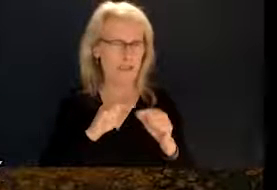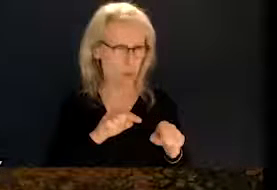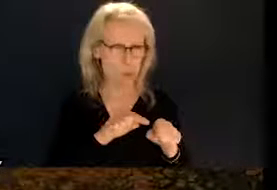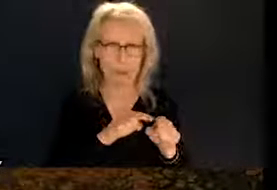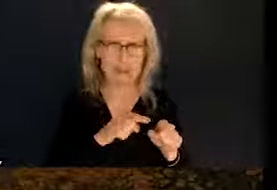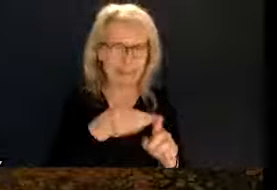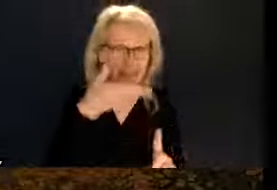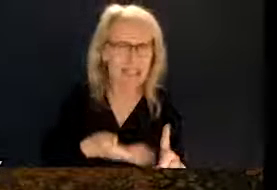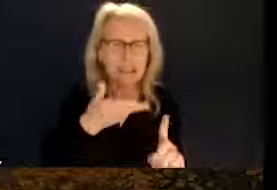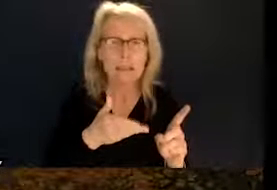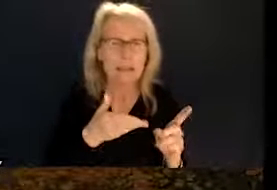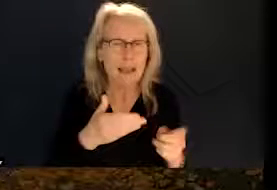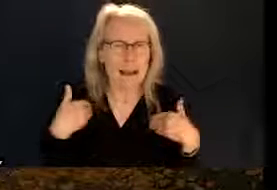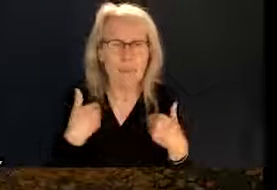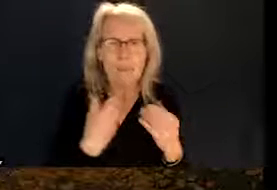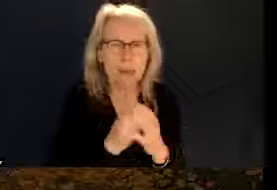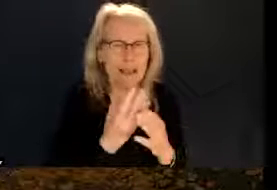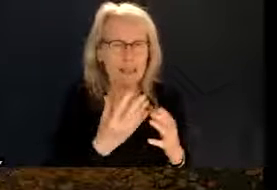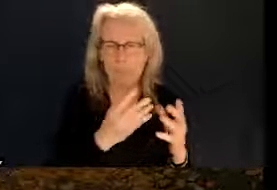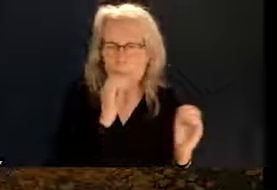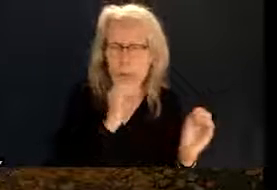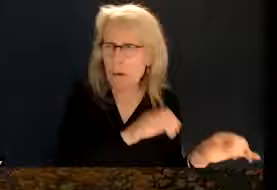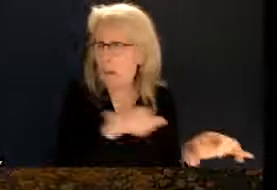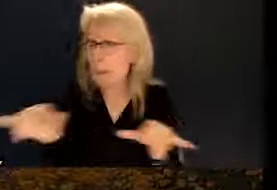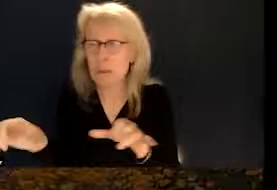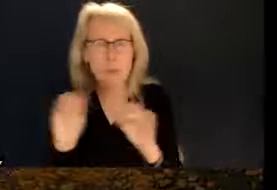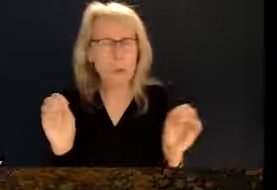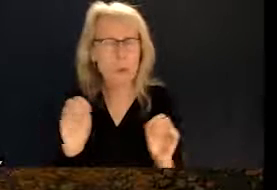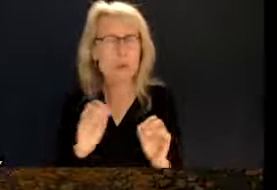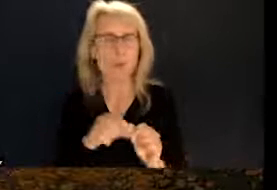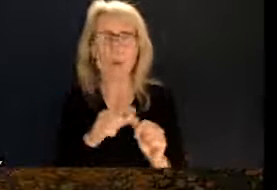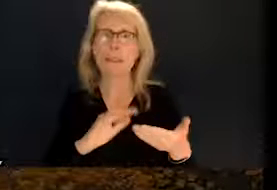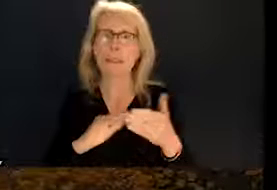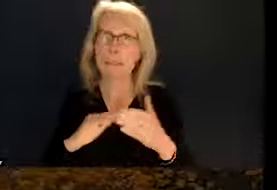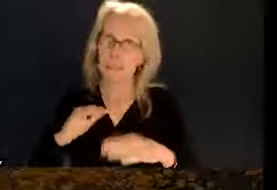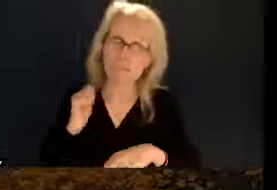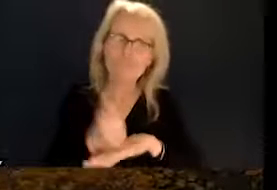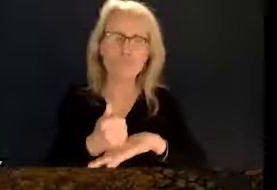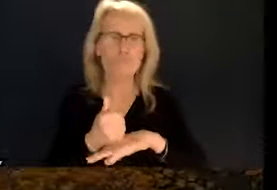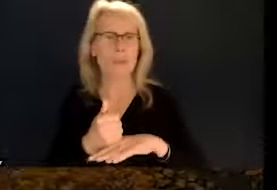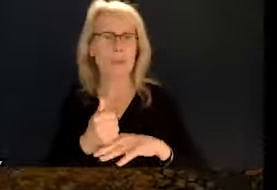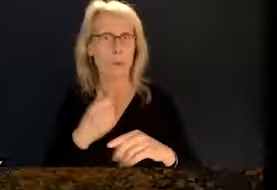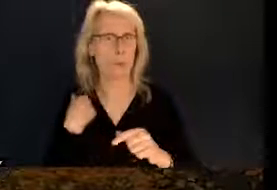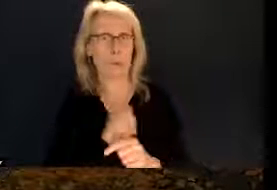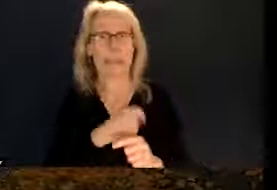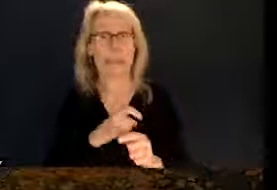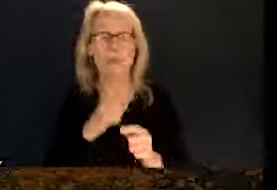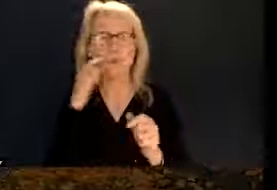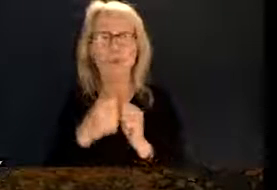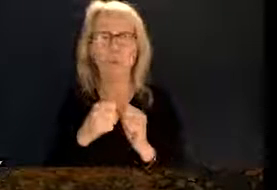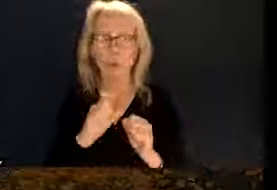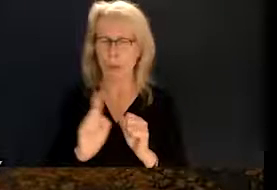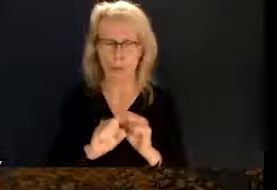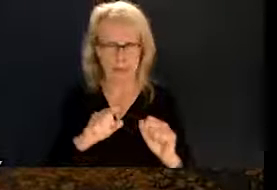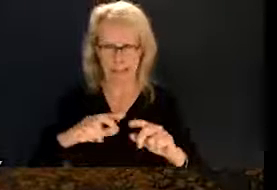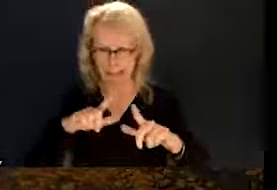in the world. And these cities were put here on purpose, not by accident. We build our cities in places where